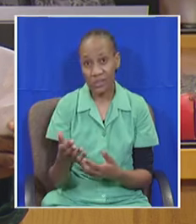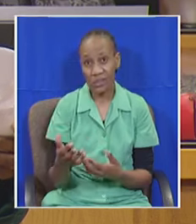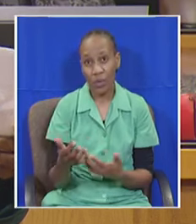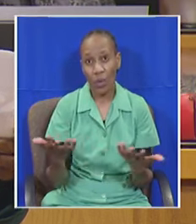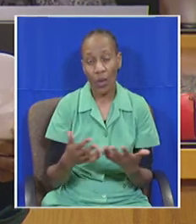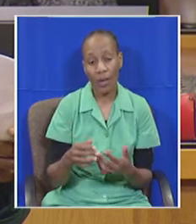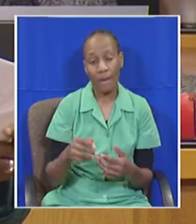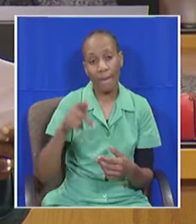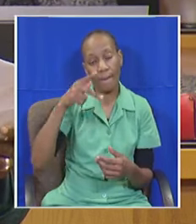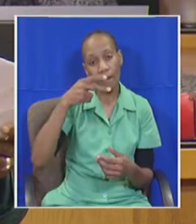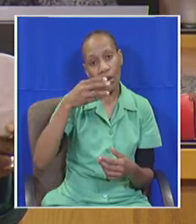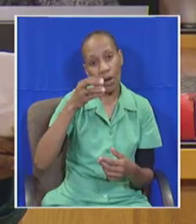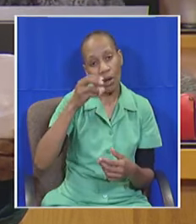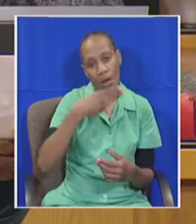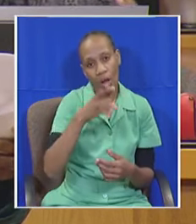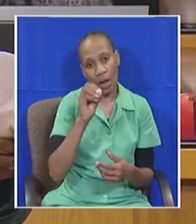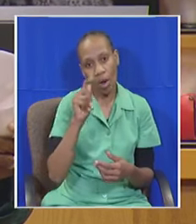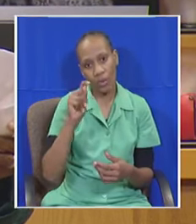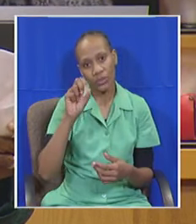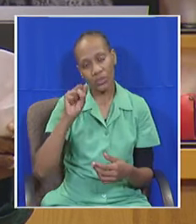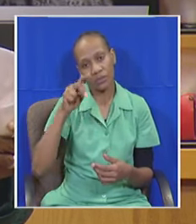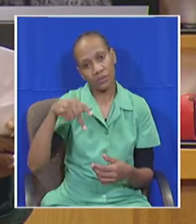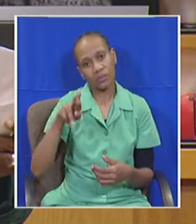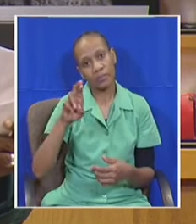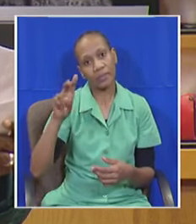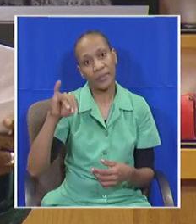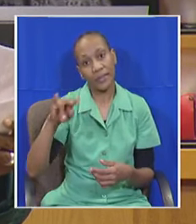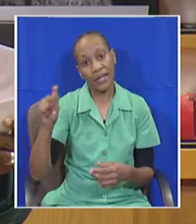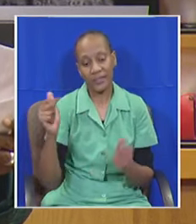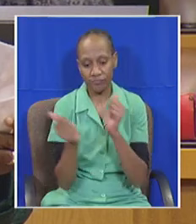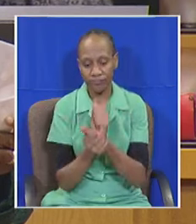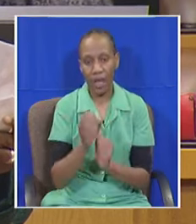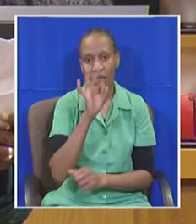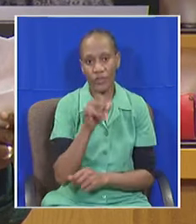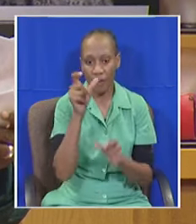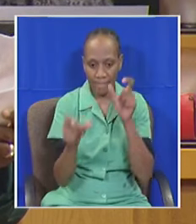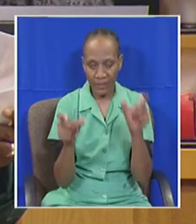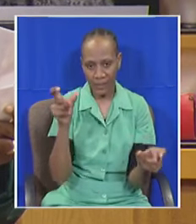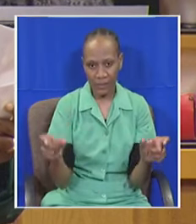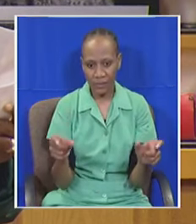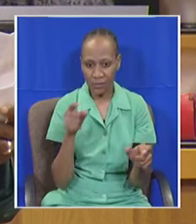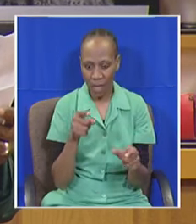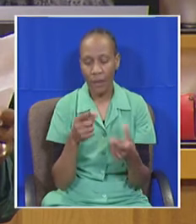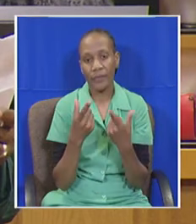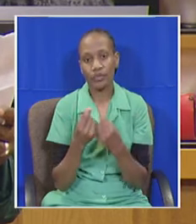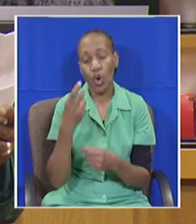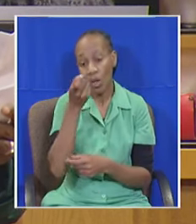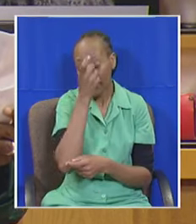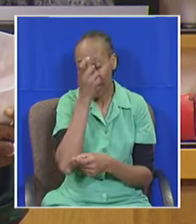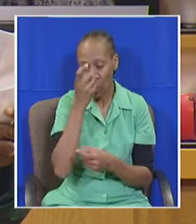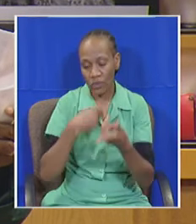outside Palabora in Limpopo arrested 3 members of a suspected cross-border rhino